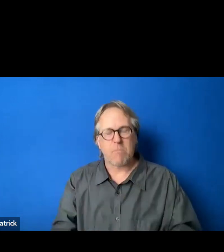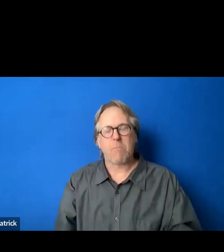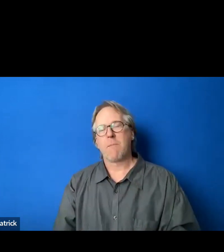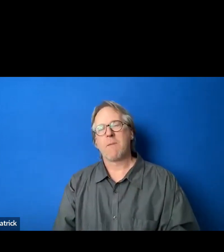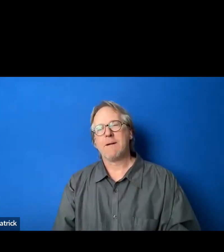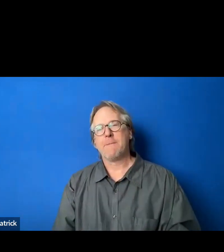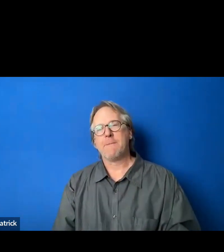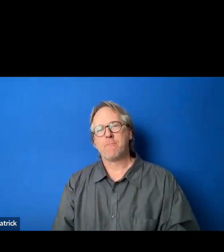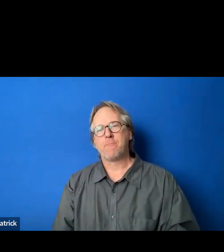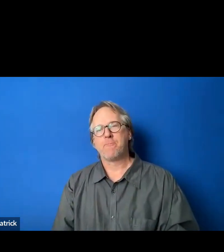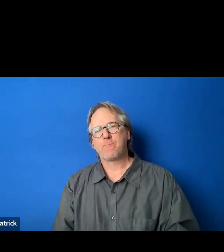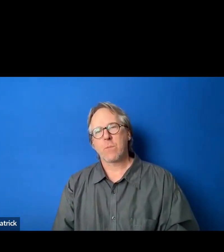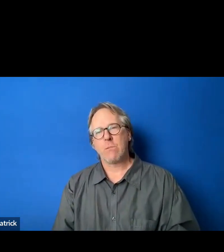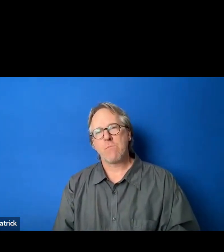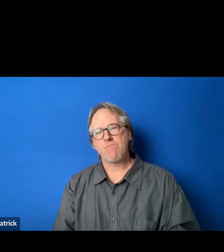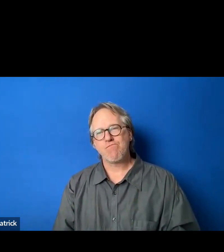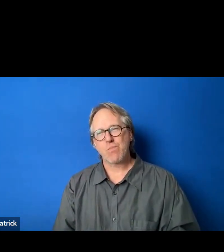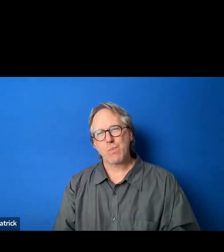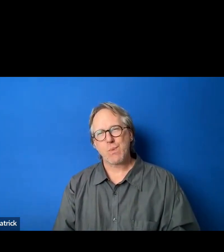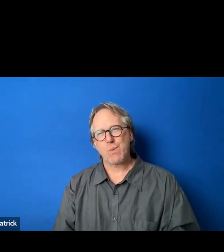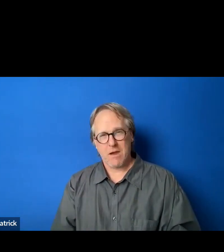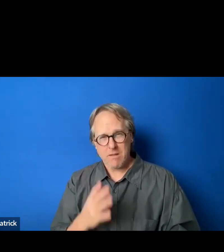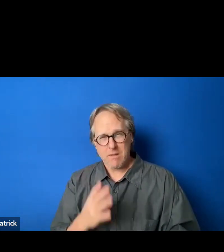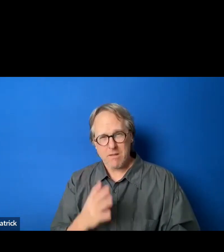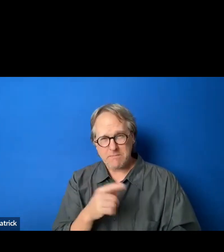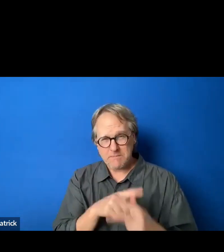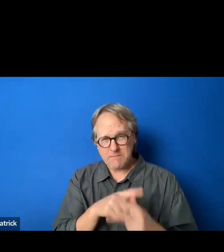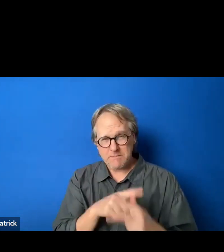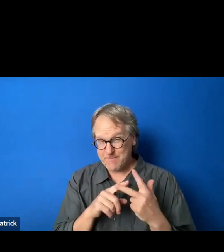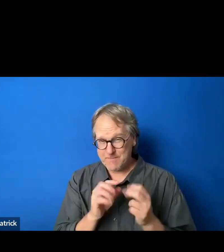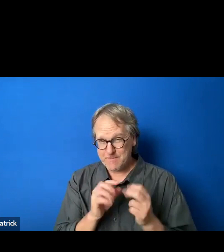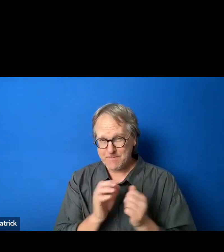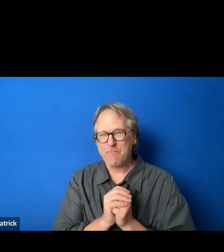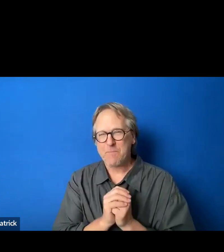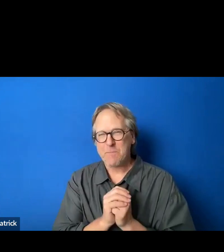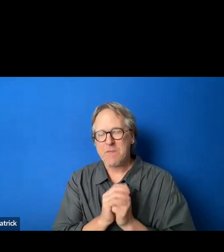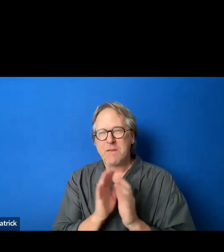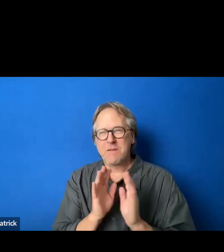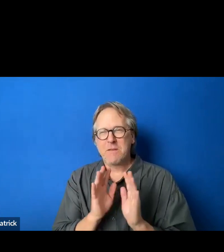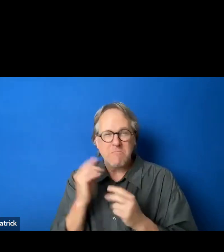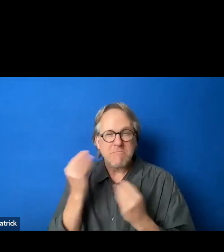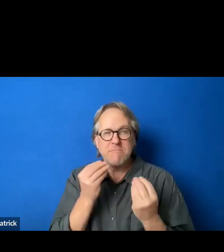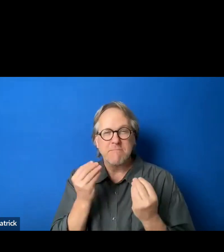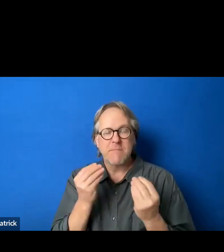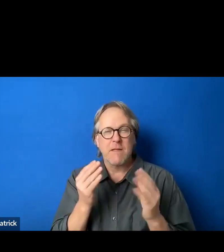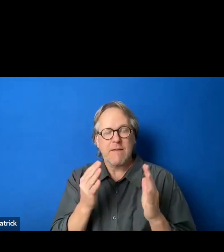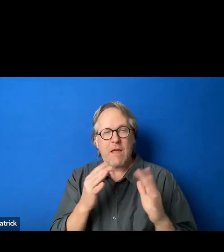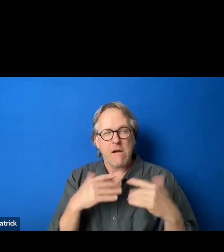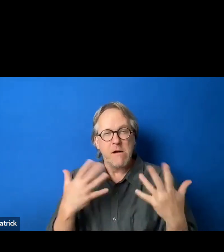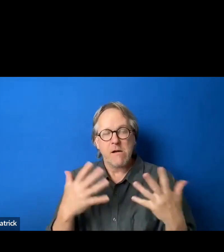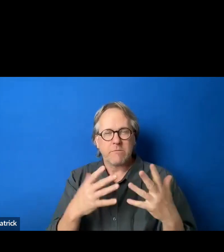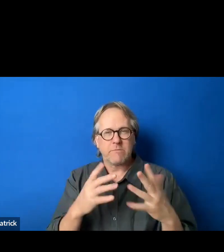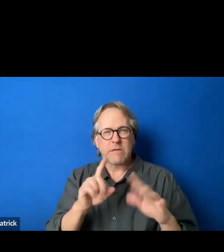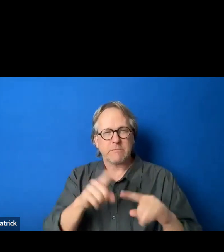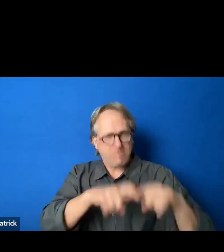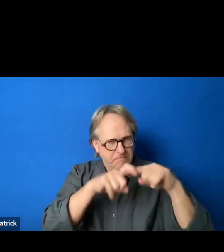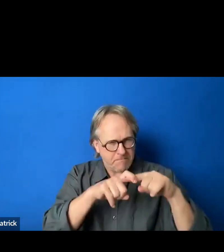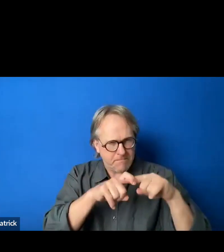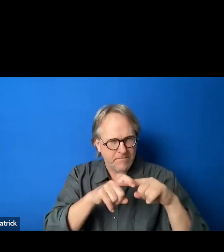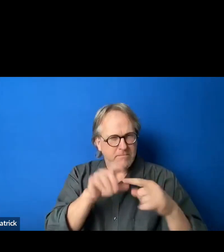And when you really stop and pause and think about